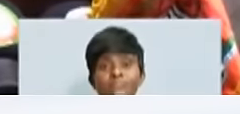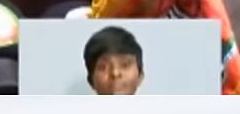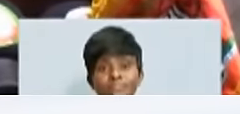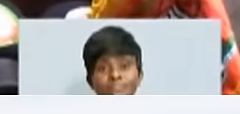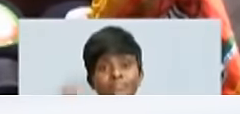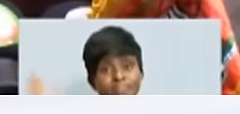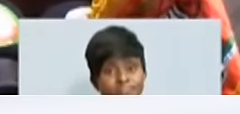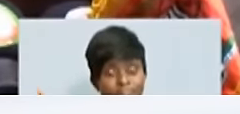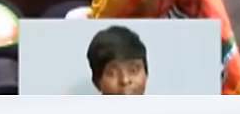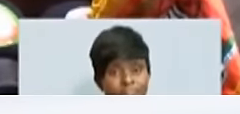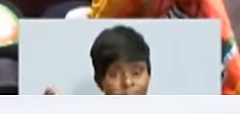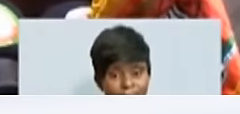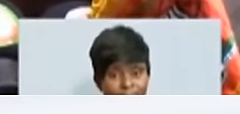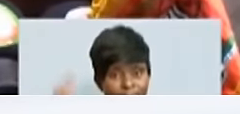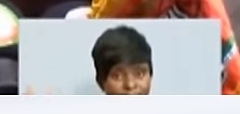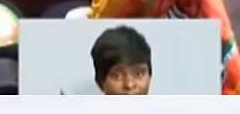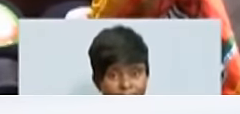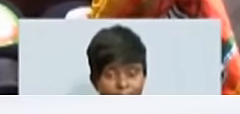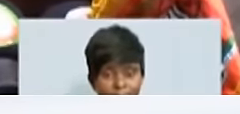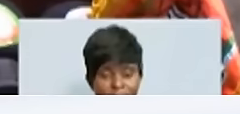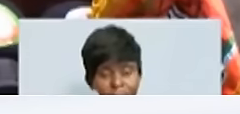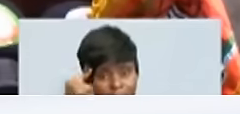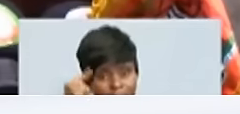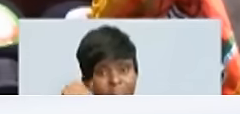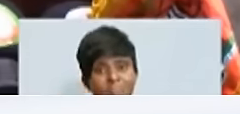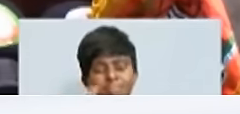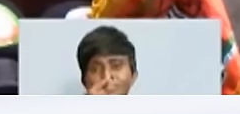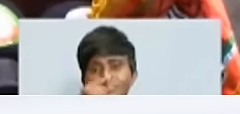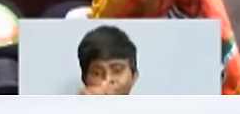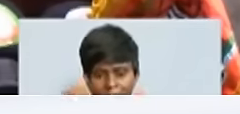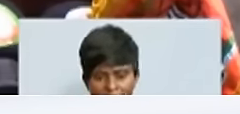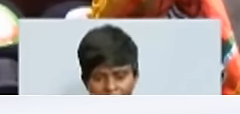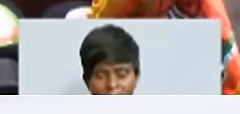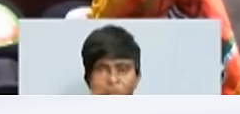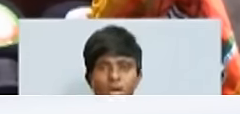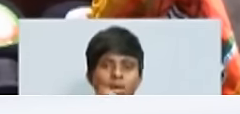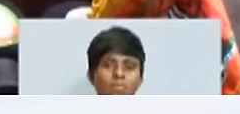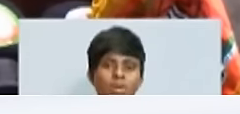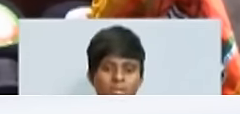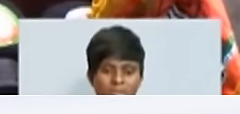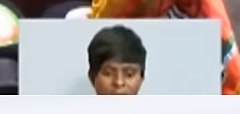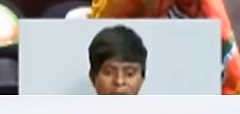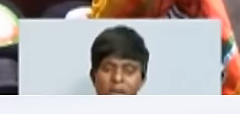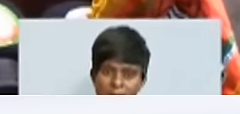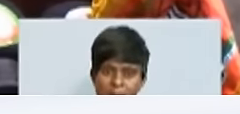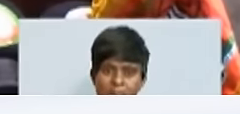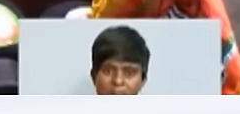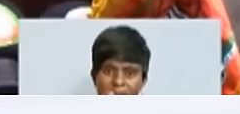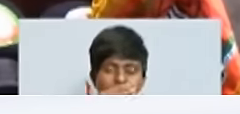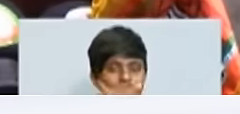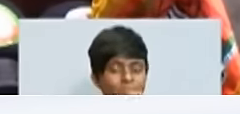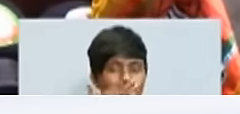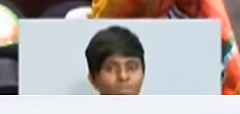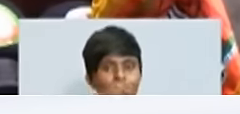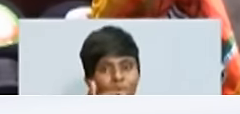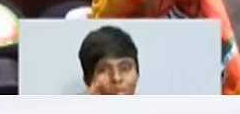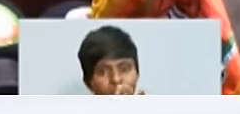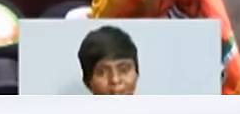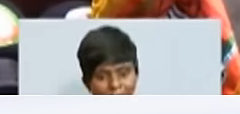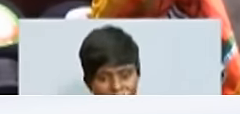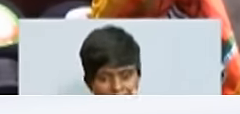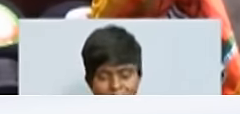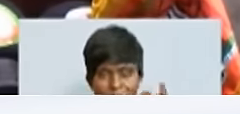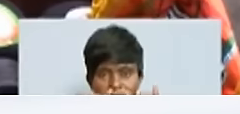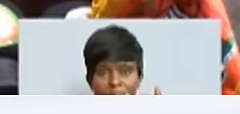The UPND New Dawn administration has walked the talk on this one. We are delivering on our promises. Access